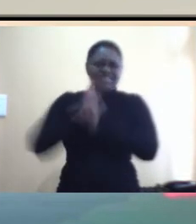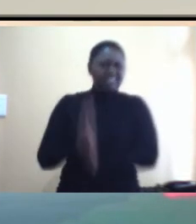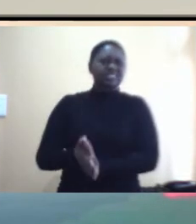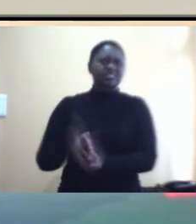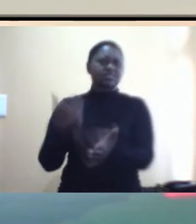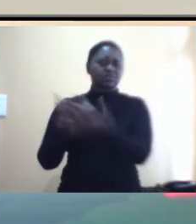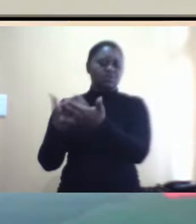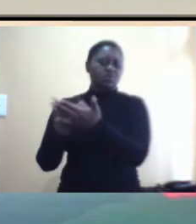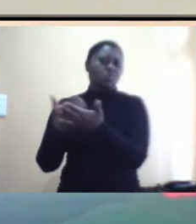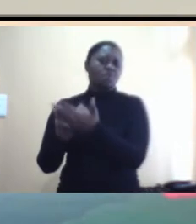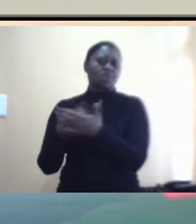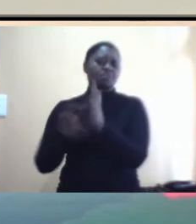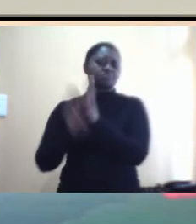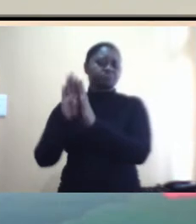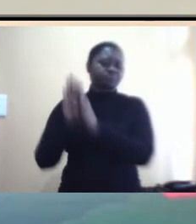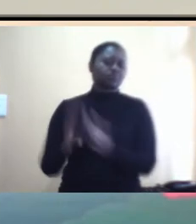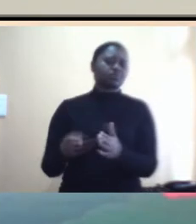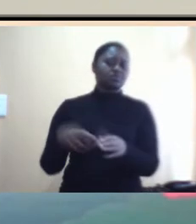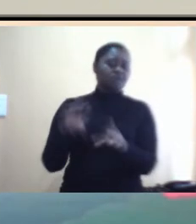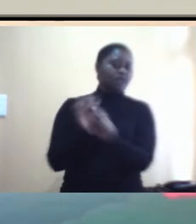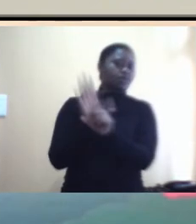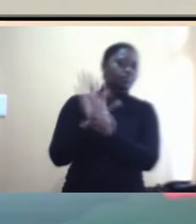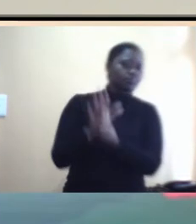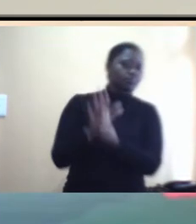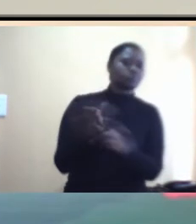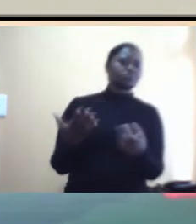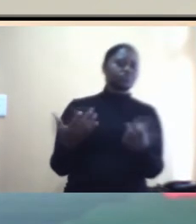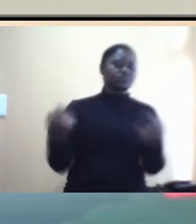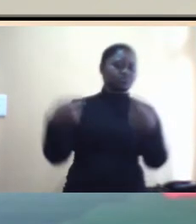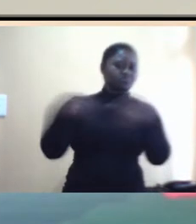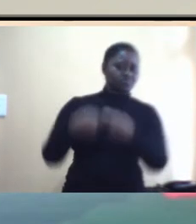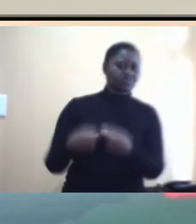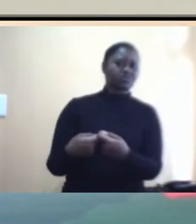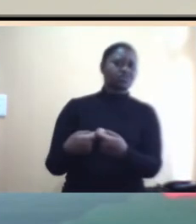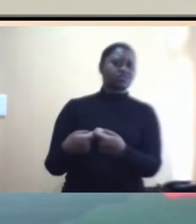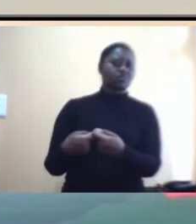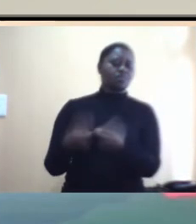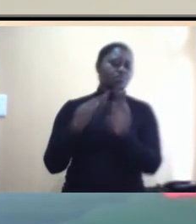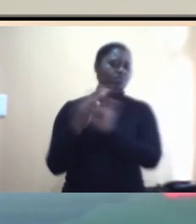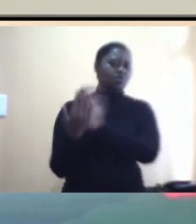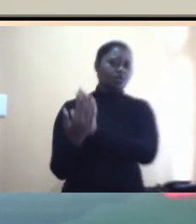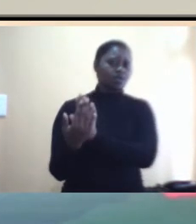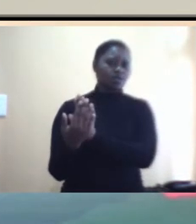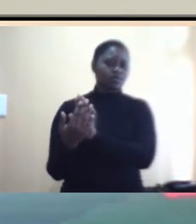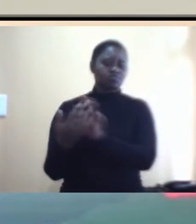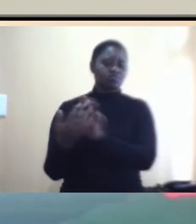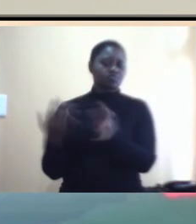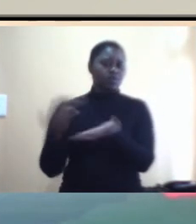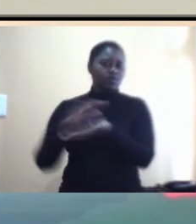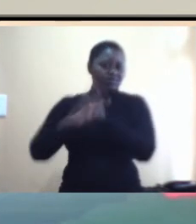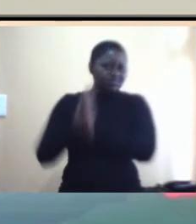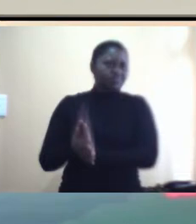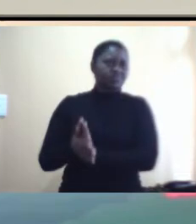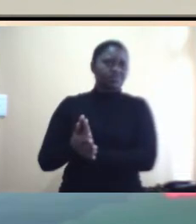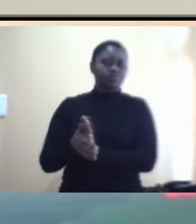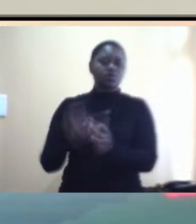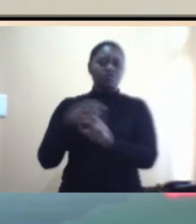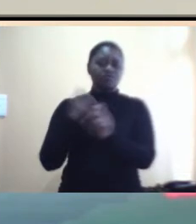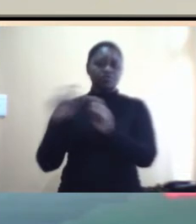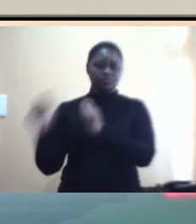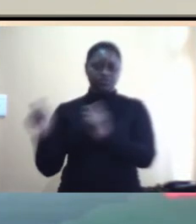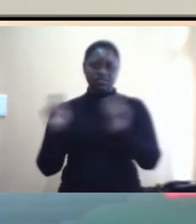economic growth. In addition, food distribution channels could face some disruption from